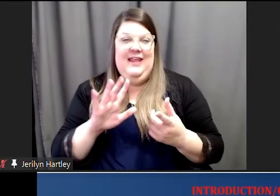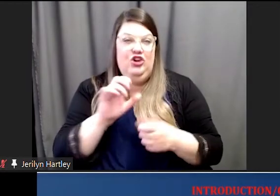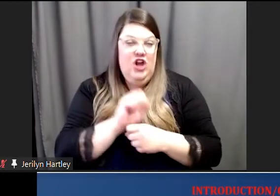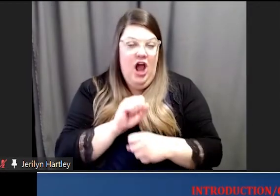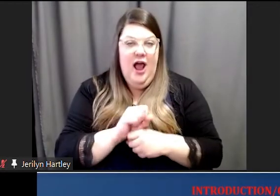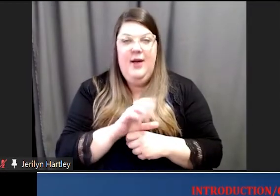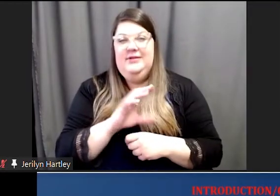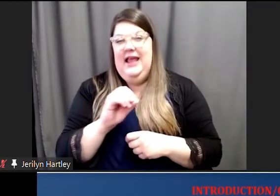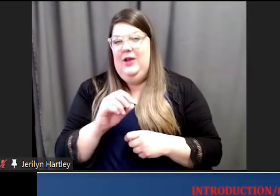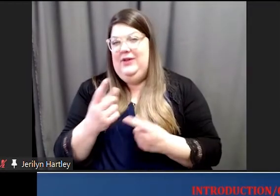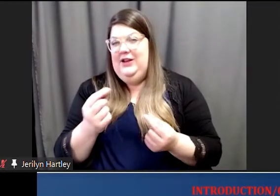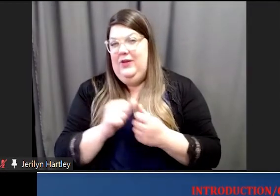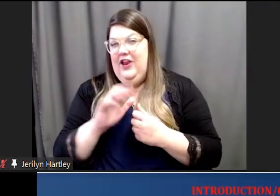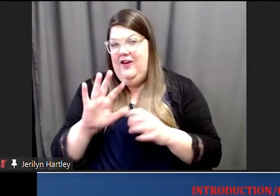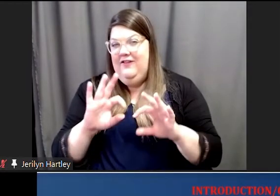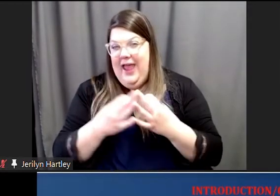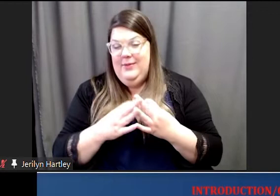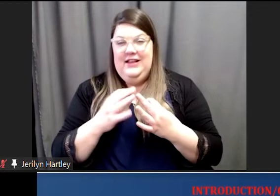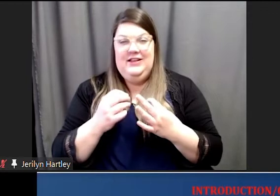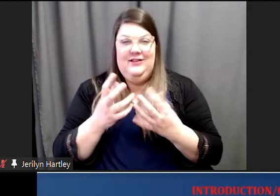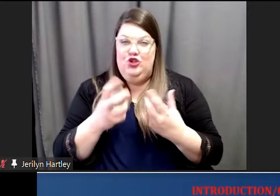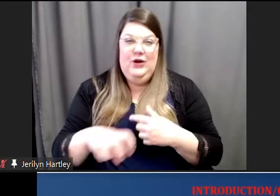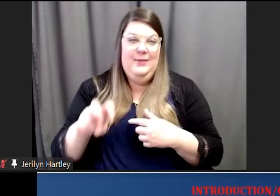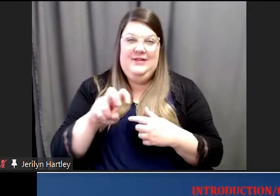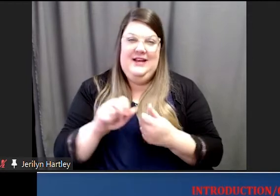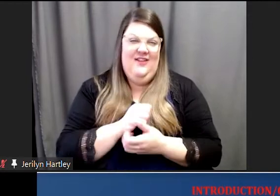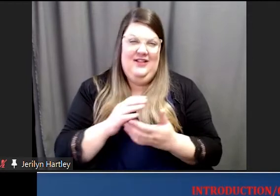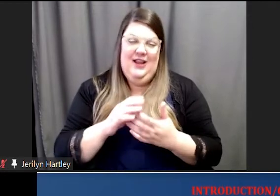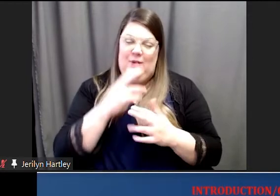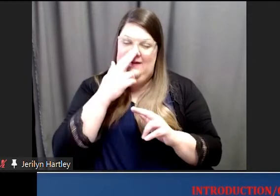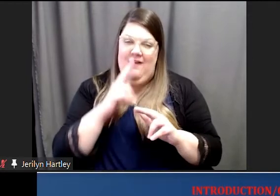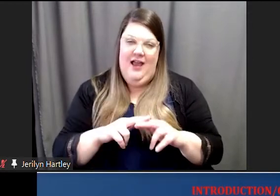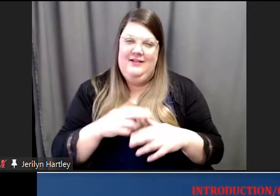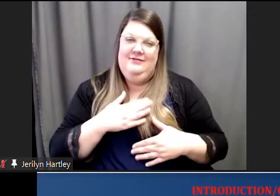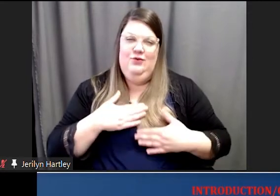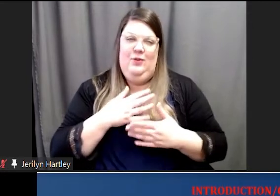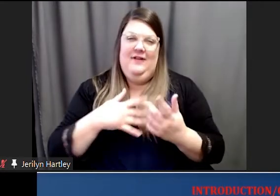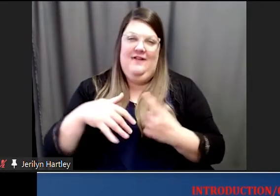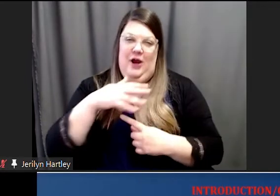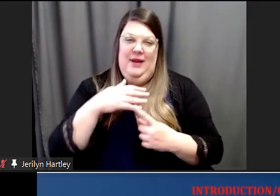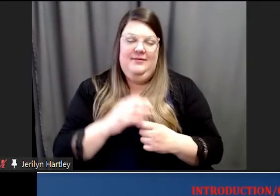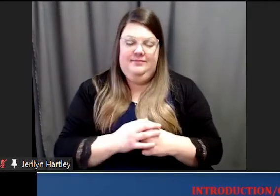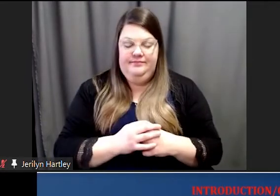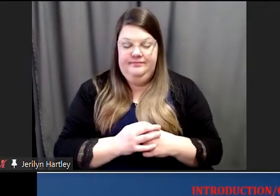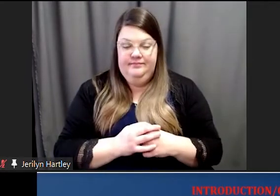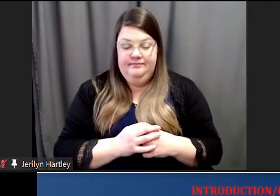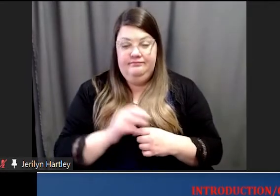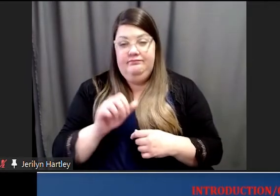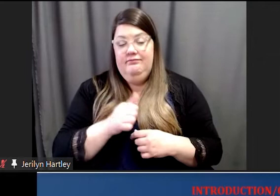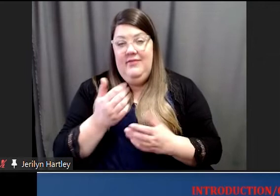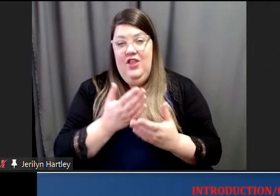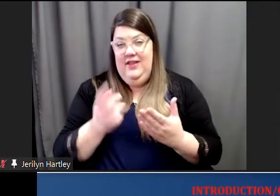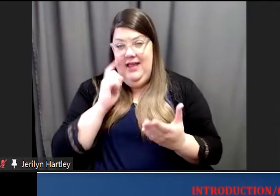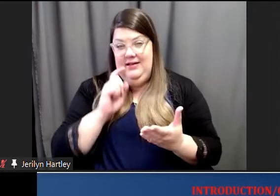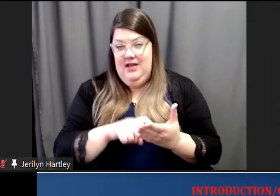they did with their family and trips they've been on. And it was just so fun. And it was a really fun environment for me to be a part of. And then another thing that I kind